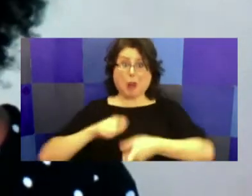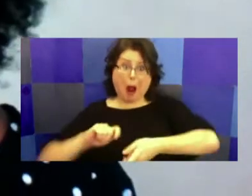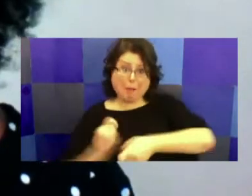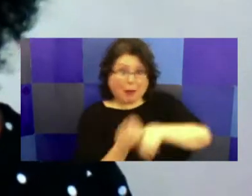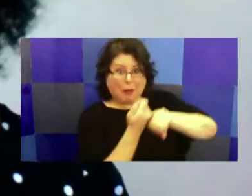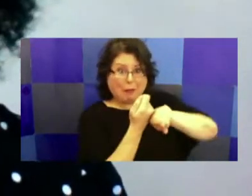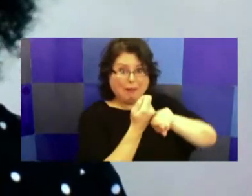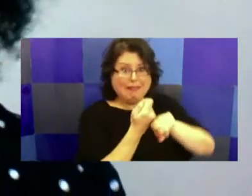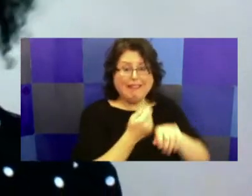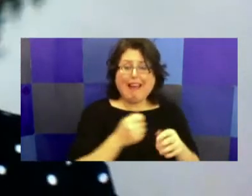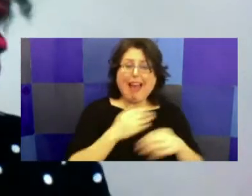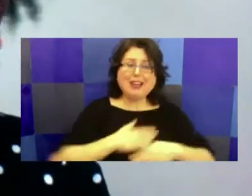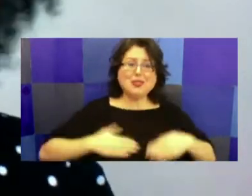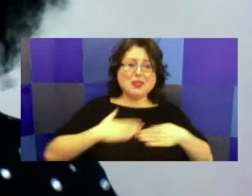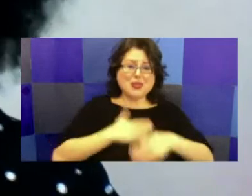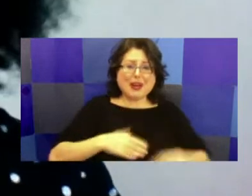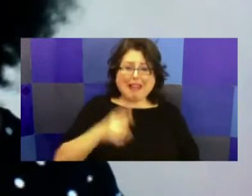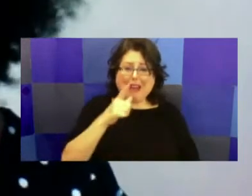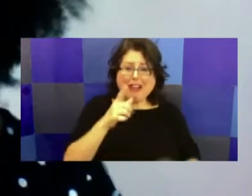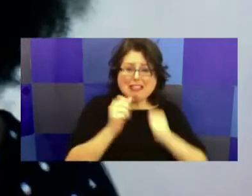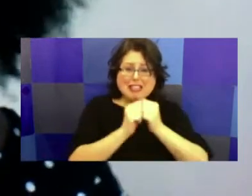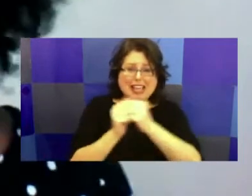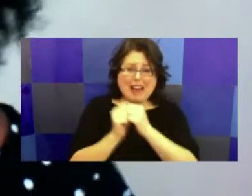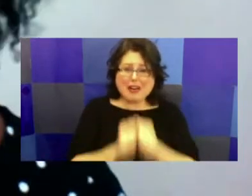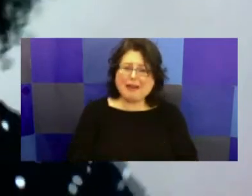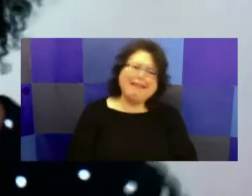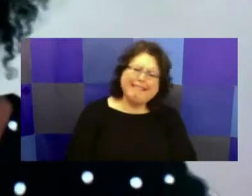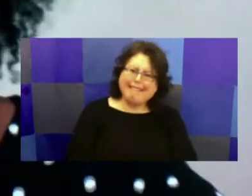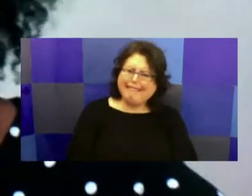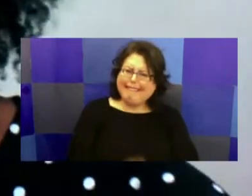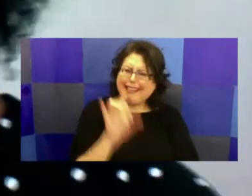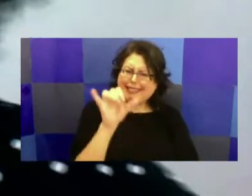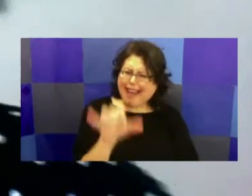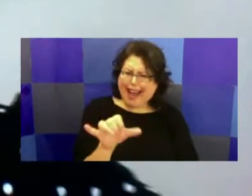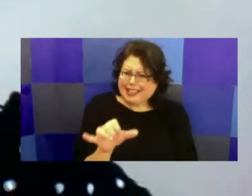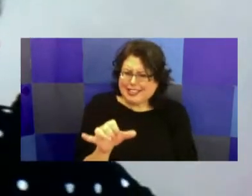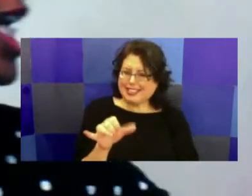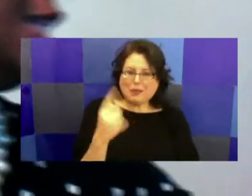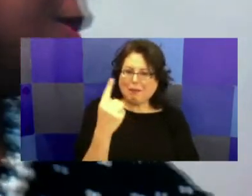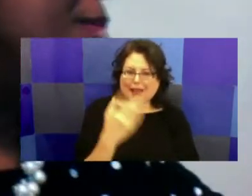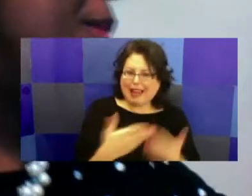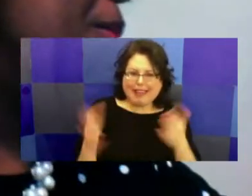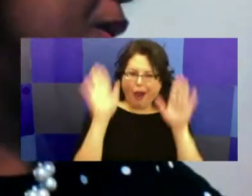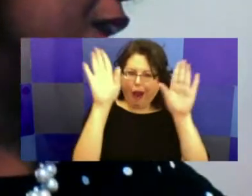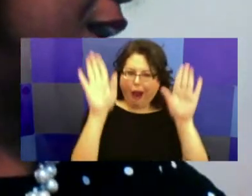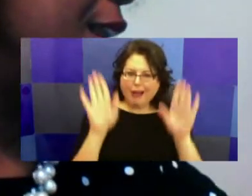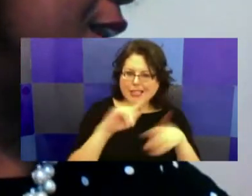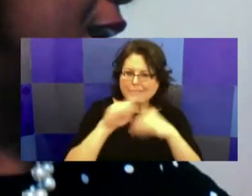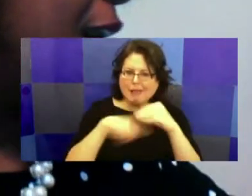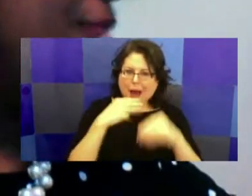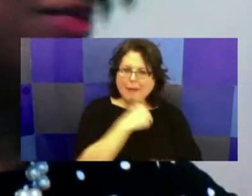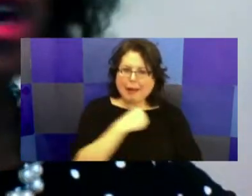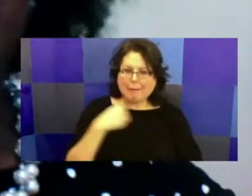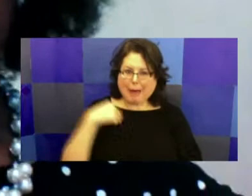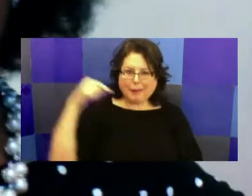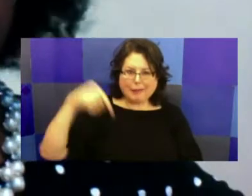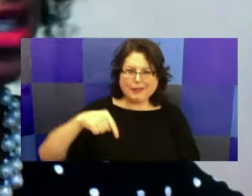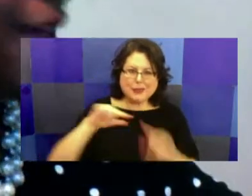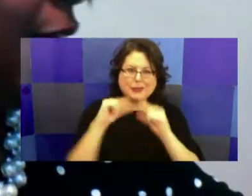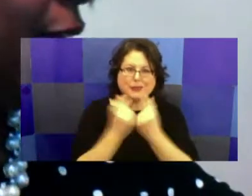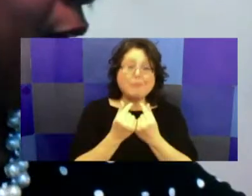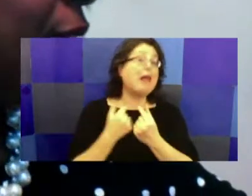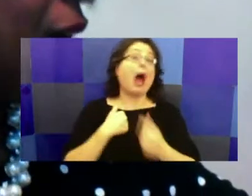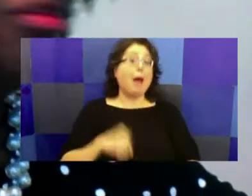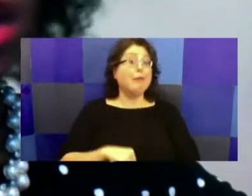lunch. So that's just honestly the tip of the iceberg of how great it is to be a member. And I'm very proud